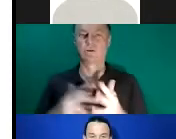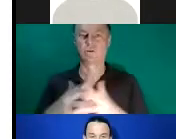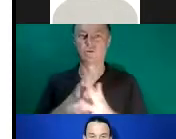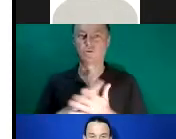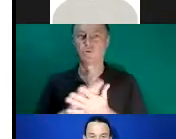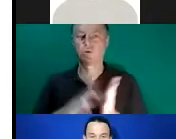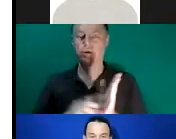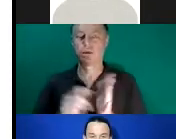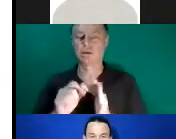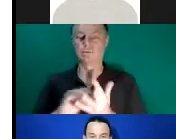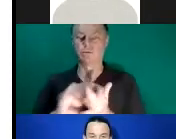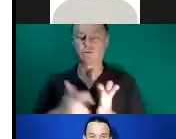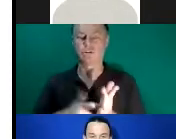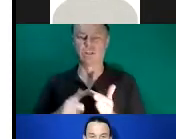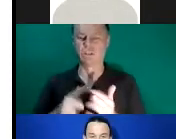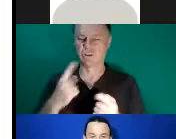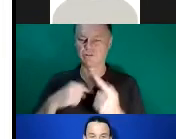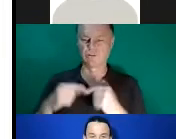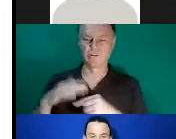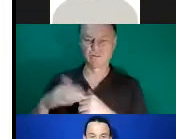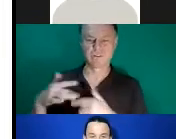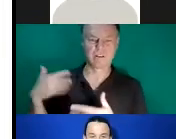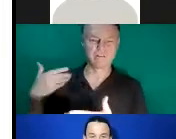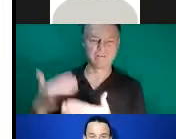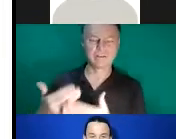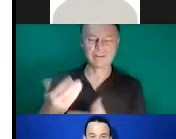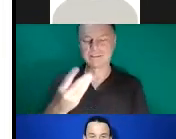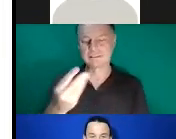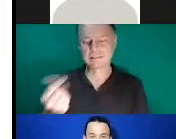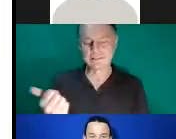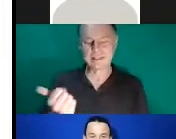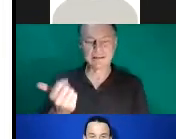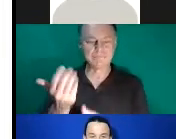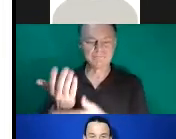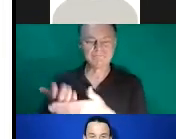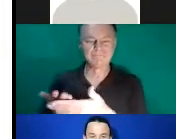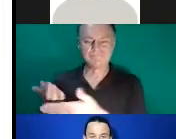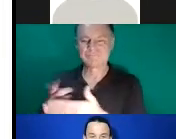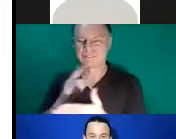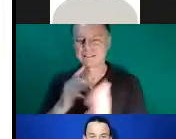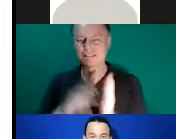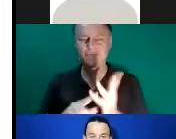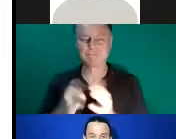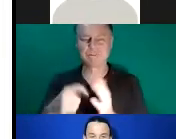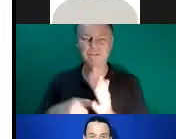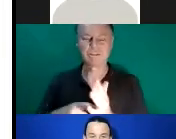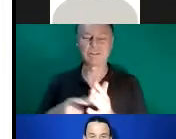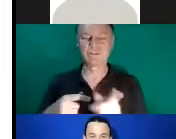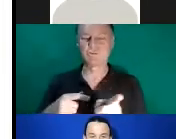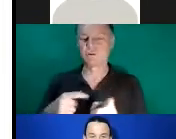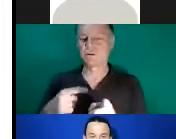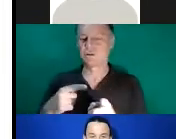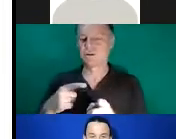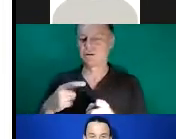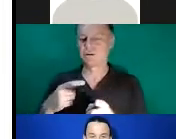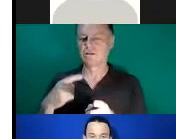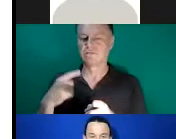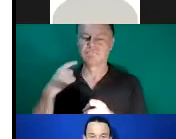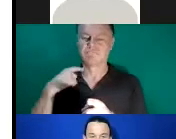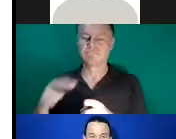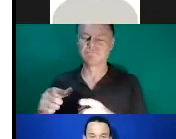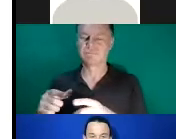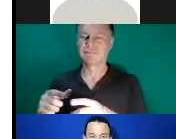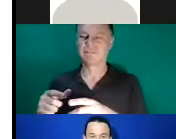his early life. There are some sources that suggest Mudgett murdered his cousin while ice skating one